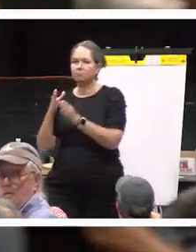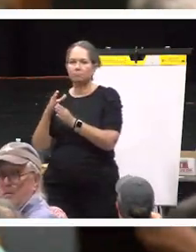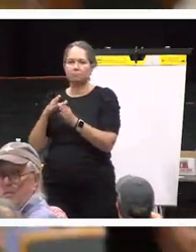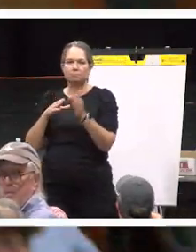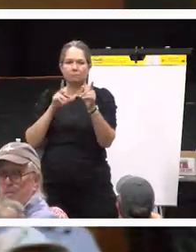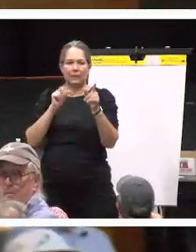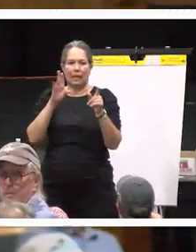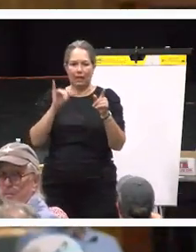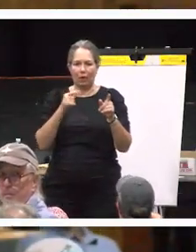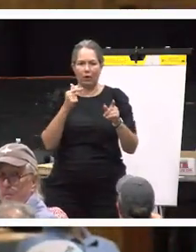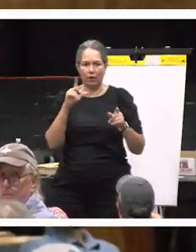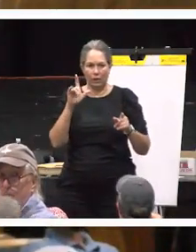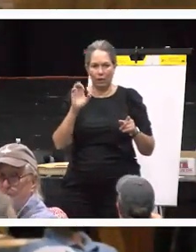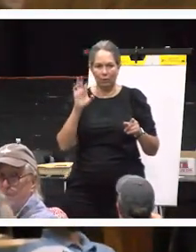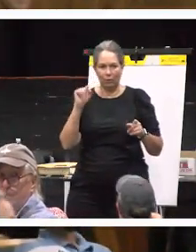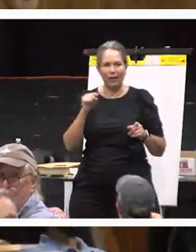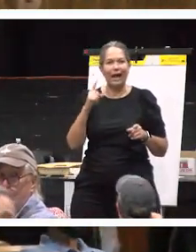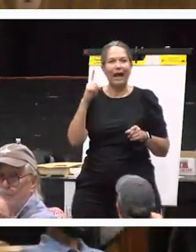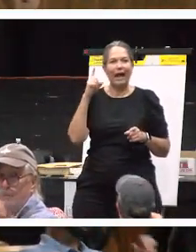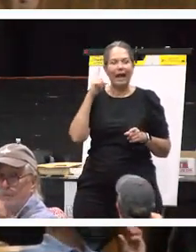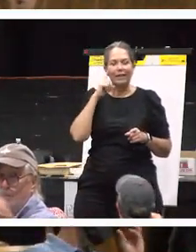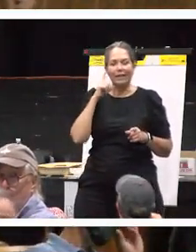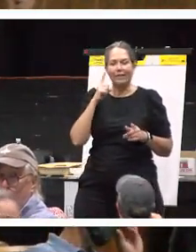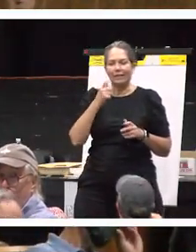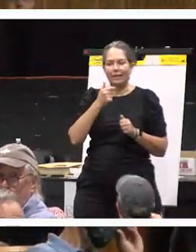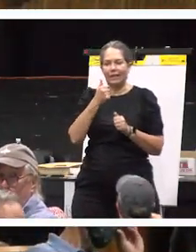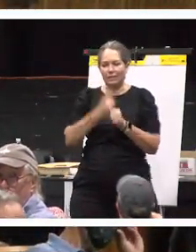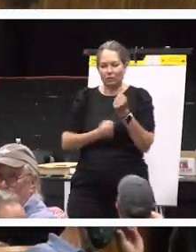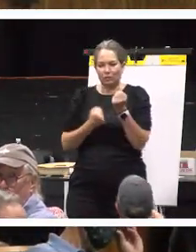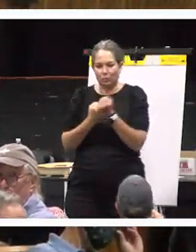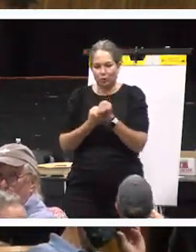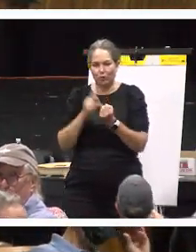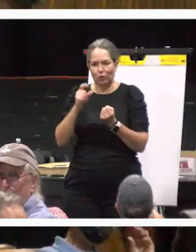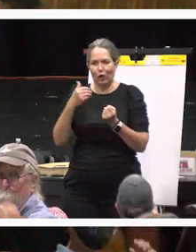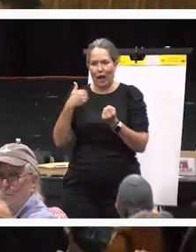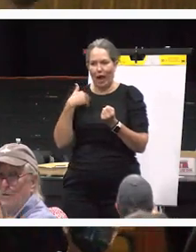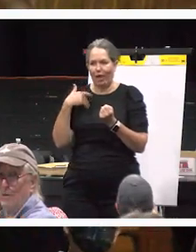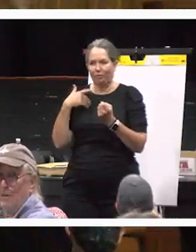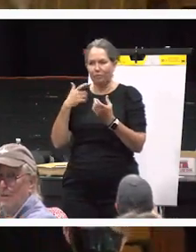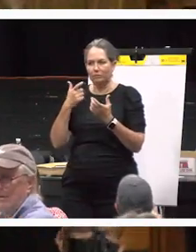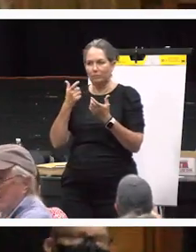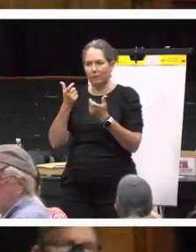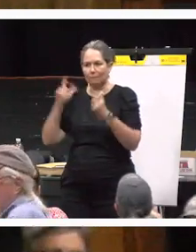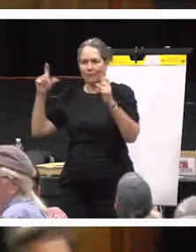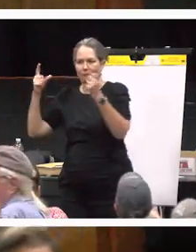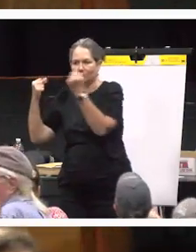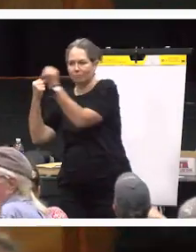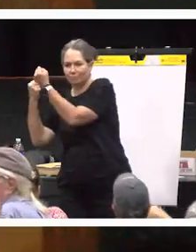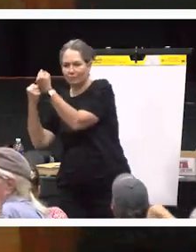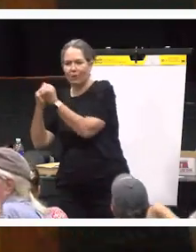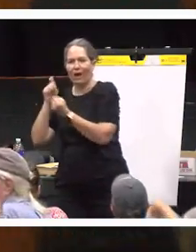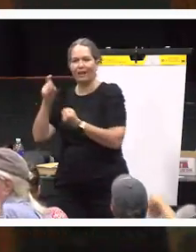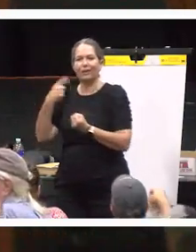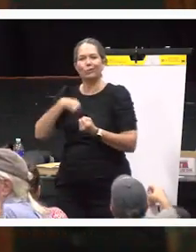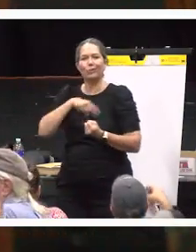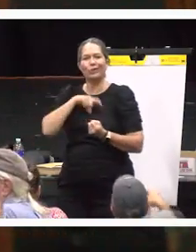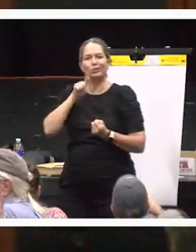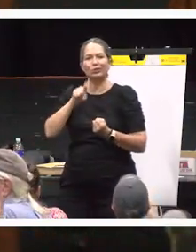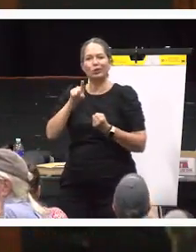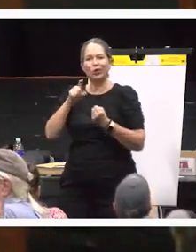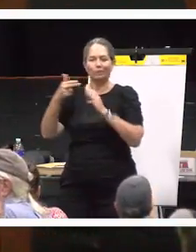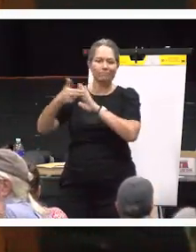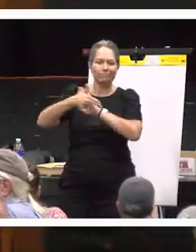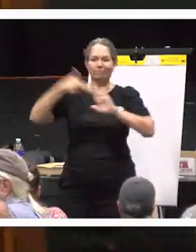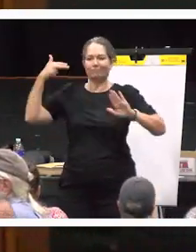I think every cause needs a banner to follow, and therefore I think having declaring a climate emergency